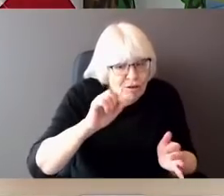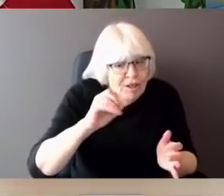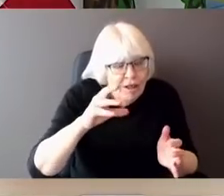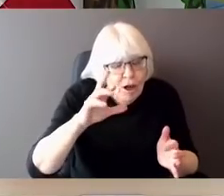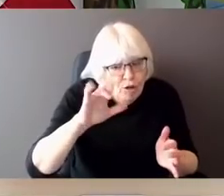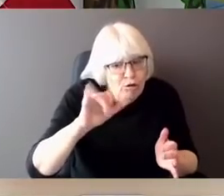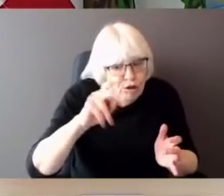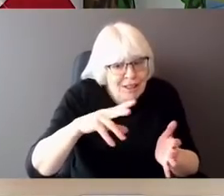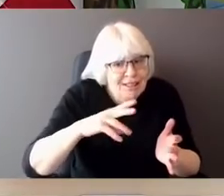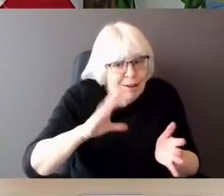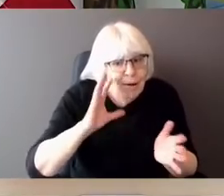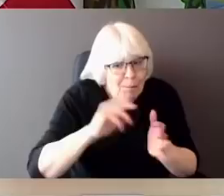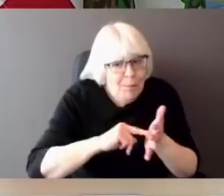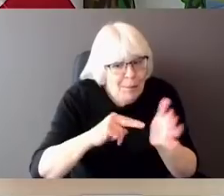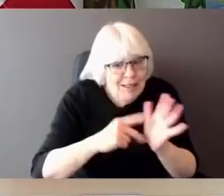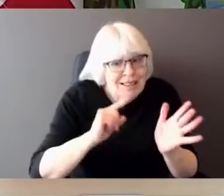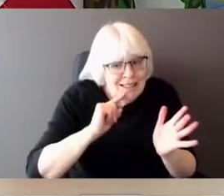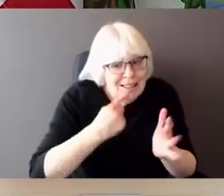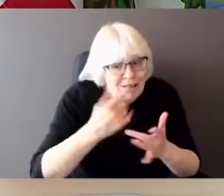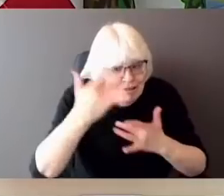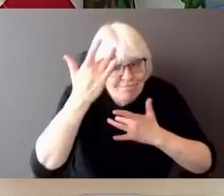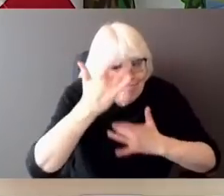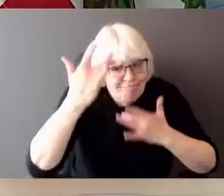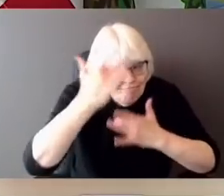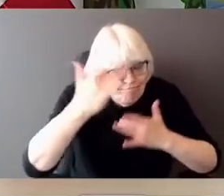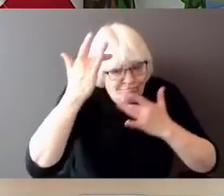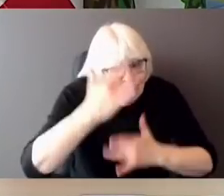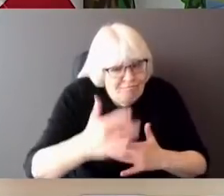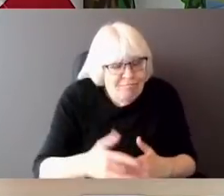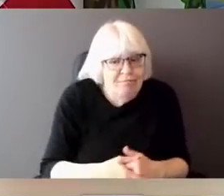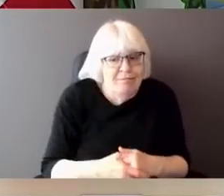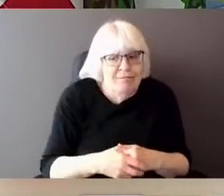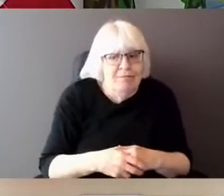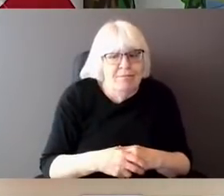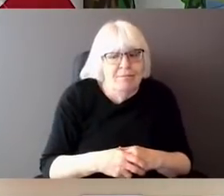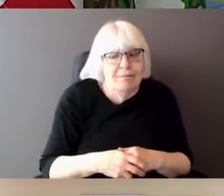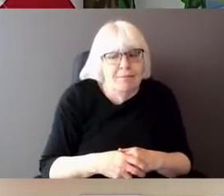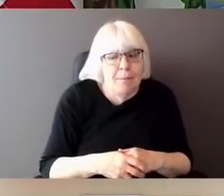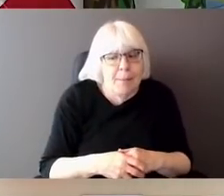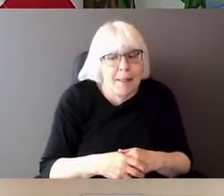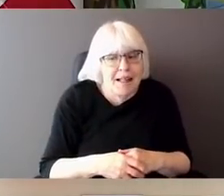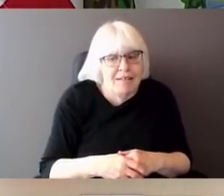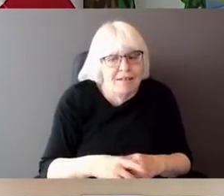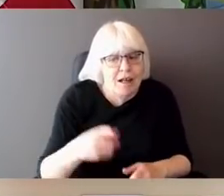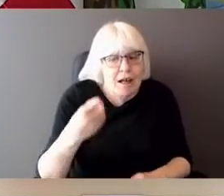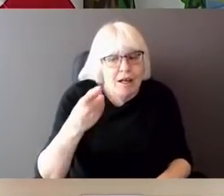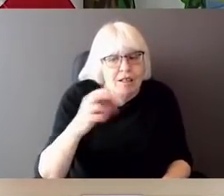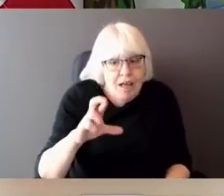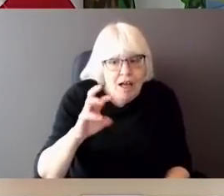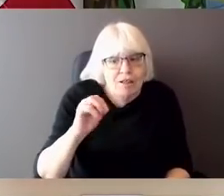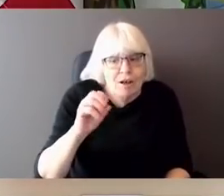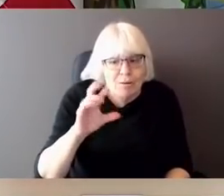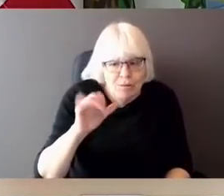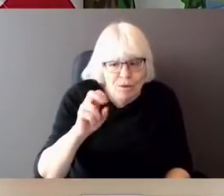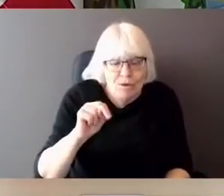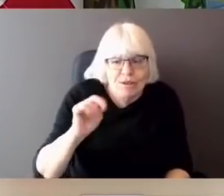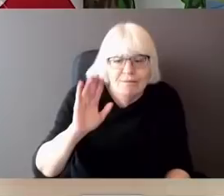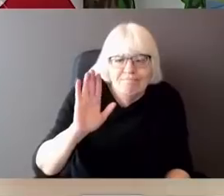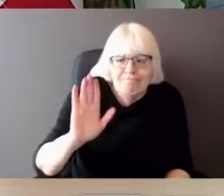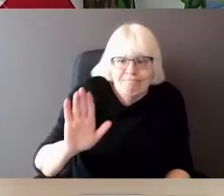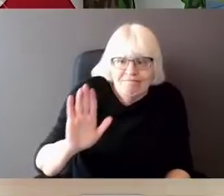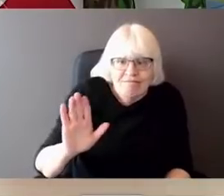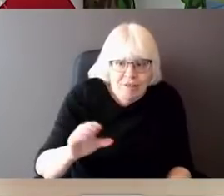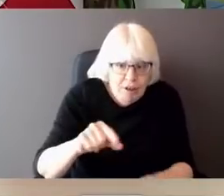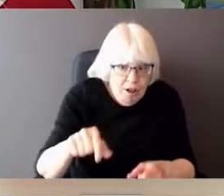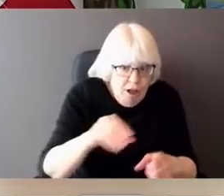And Louise, I think what is different about COVID-19 compared to other viruses, that it has not been circulating